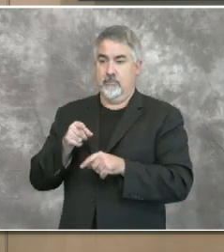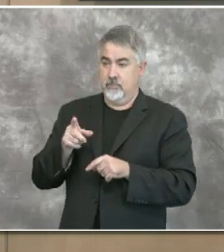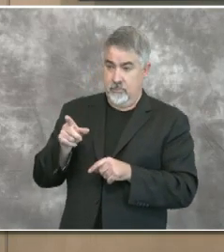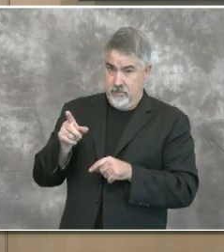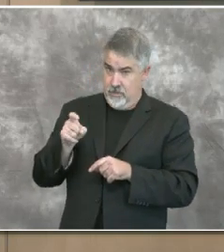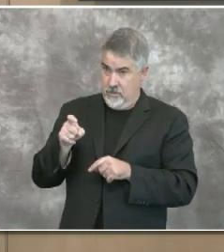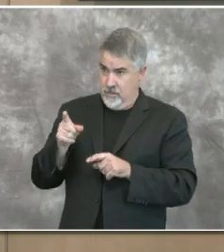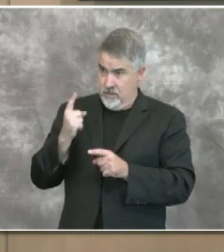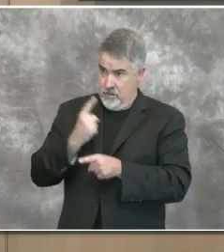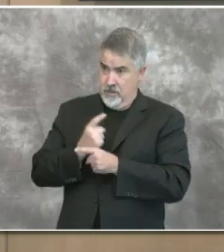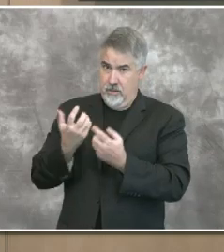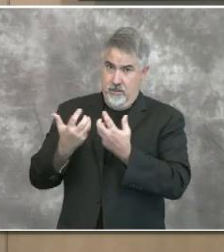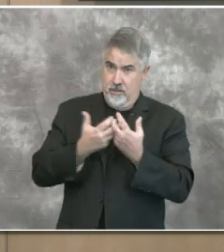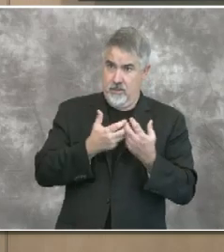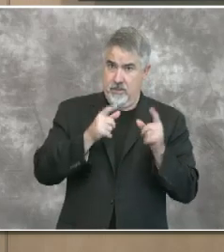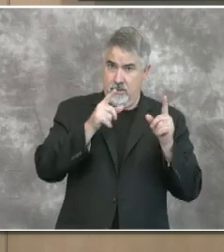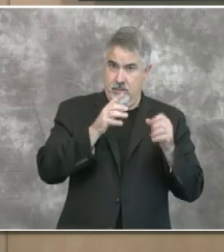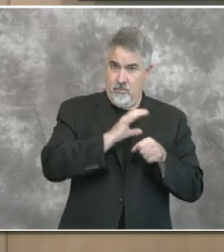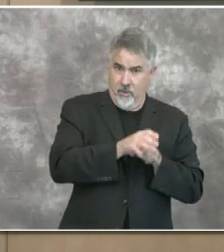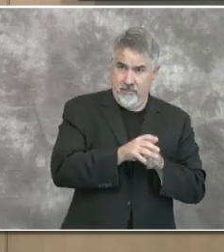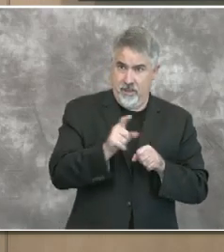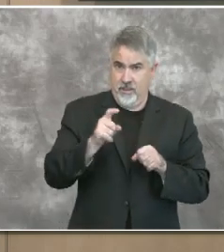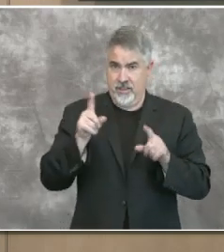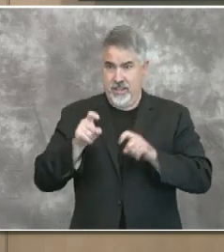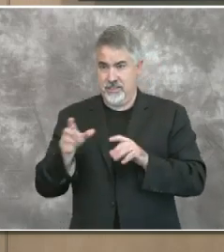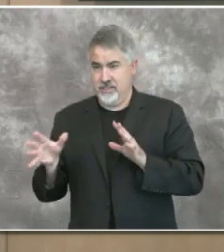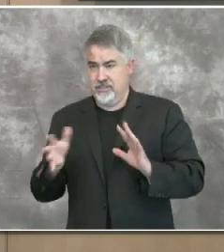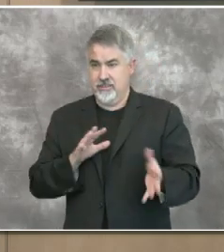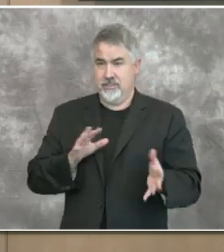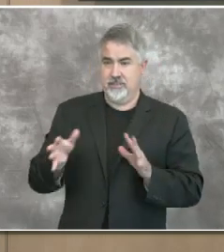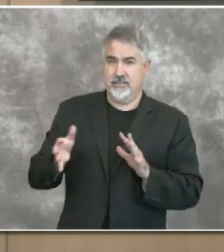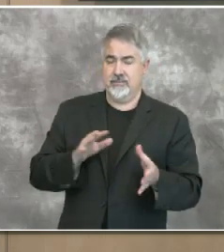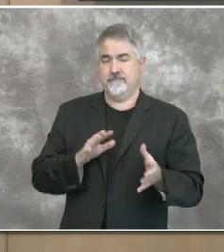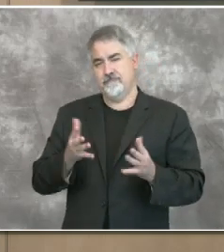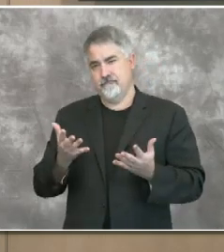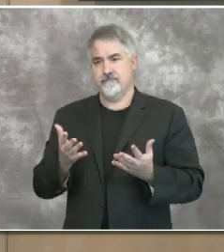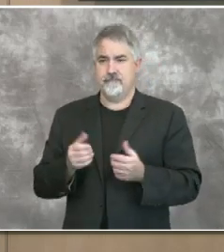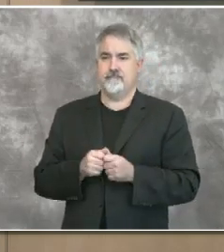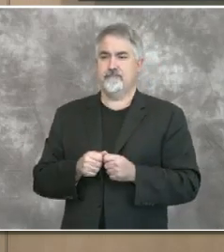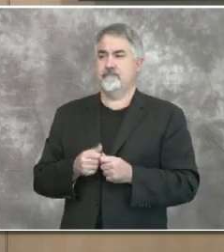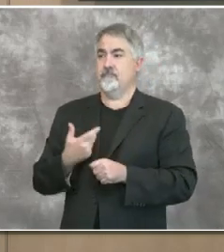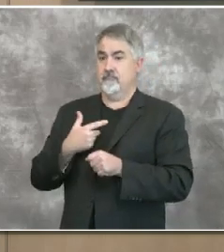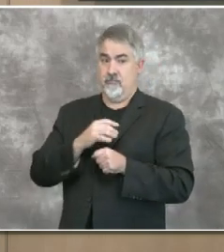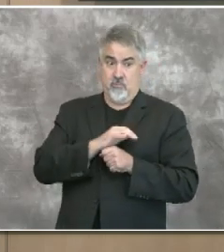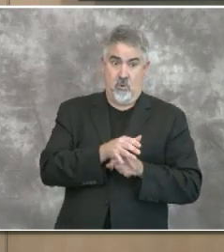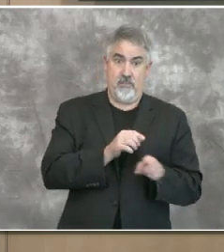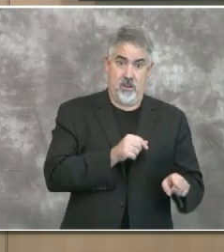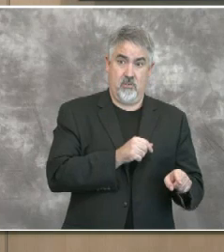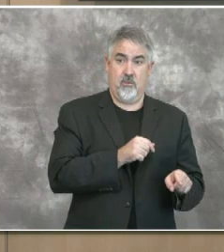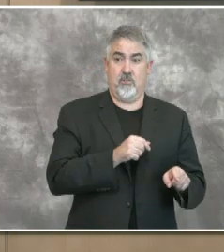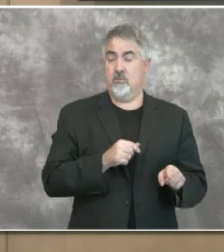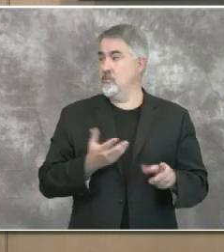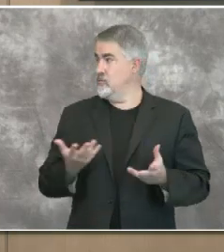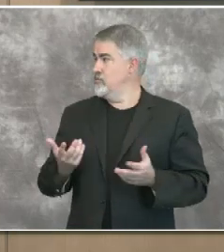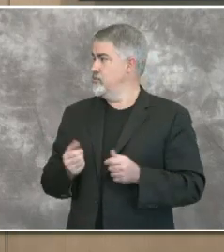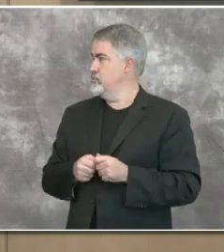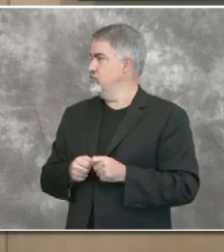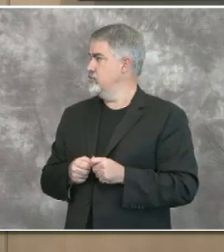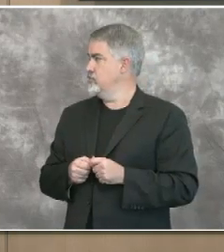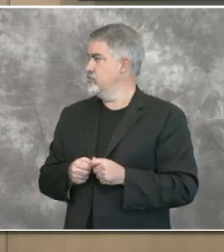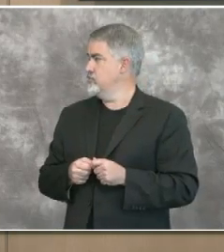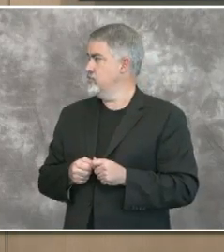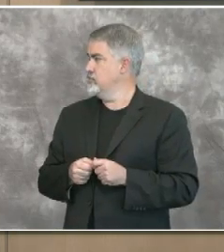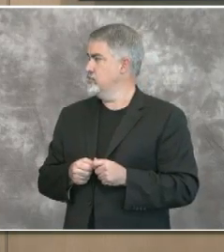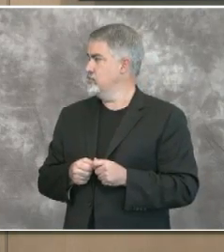this specific individual has the virus or not, and how they should be looked upon globally with the